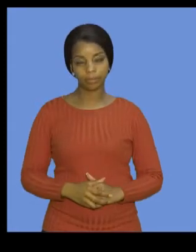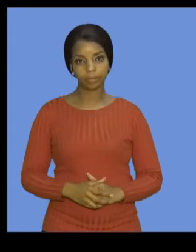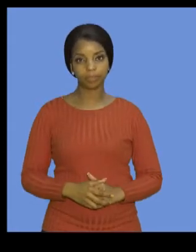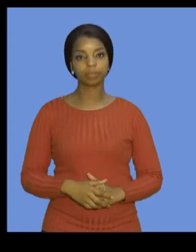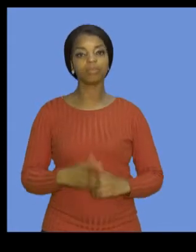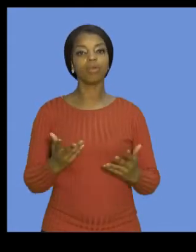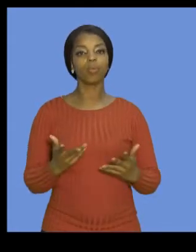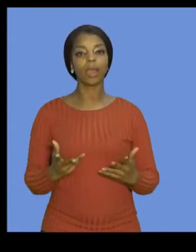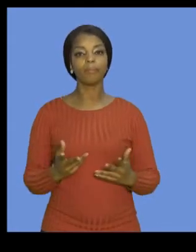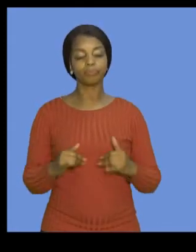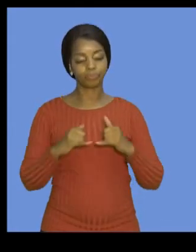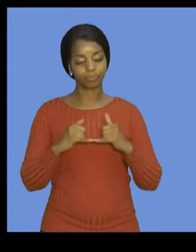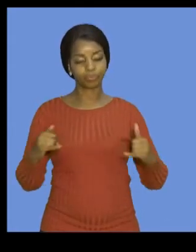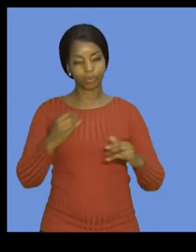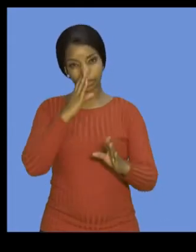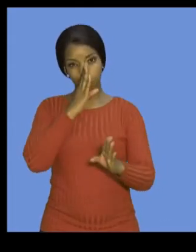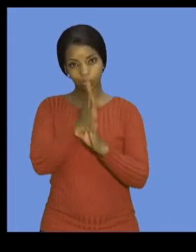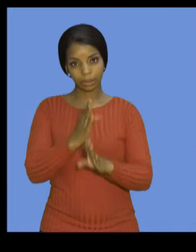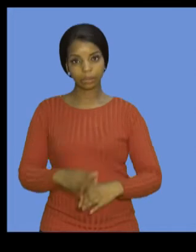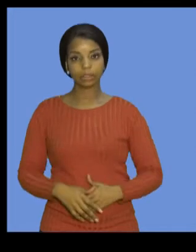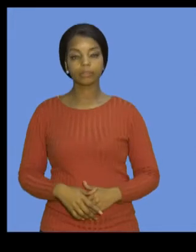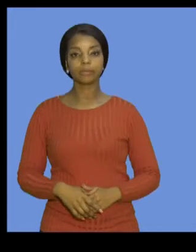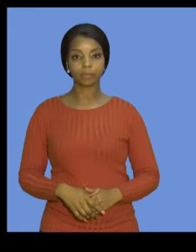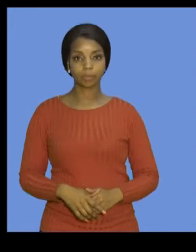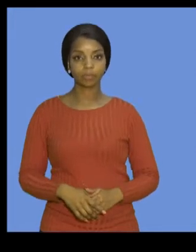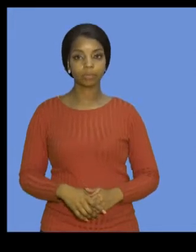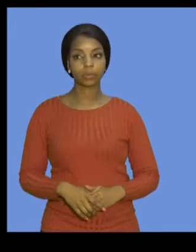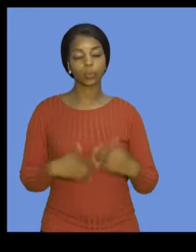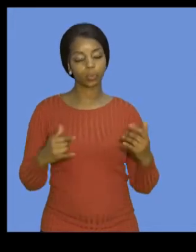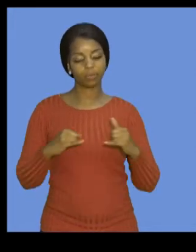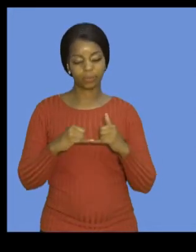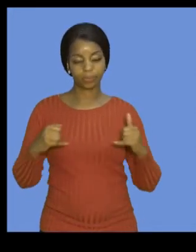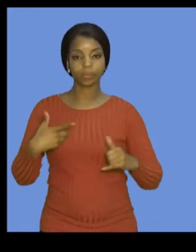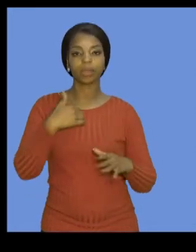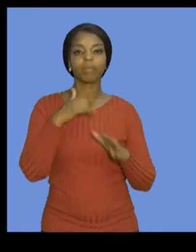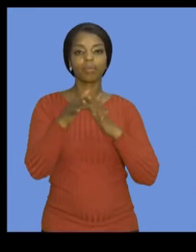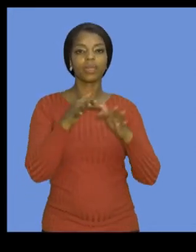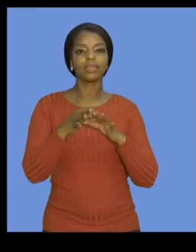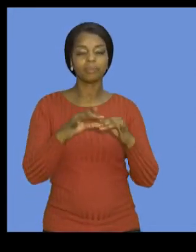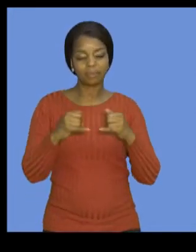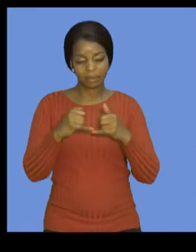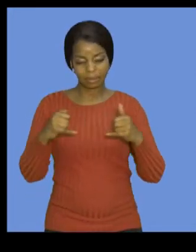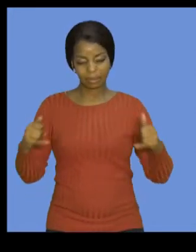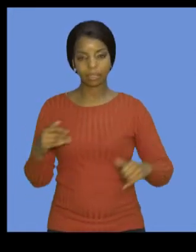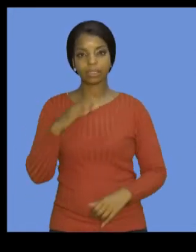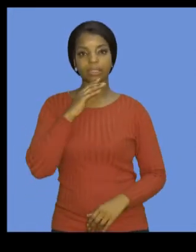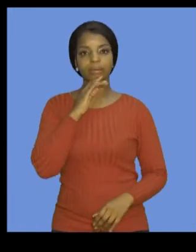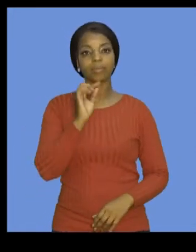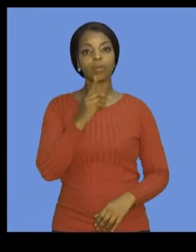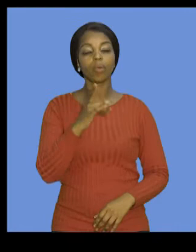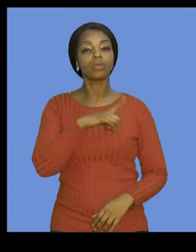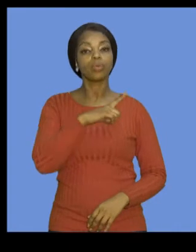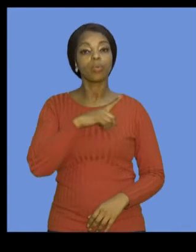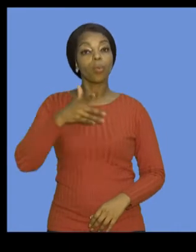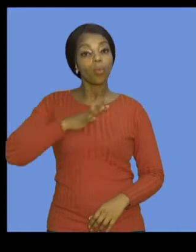11% on a straight line method. So I will emphasize that it's a straight line method so that